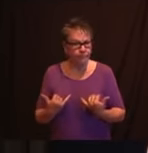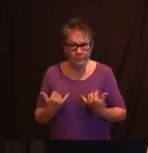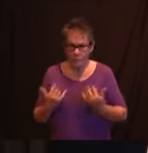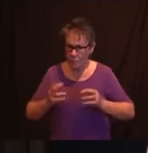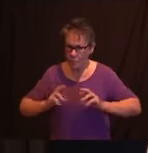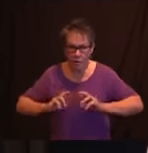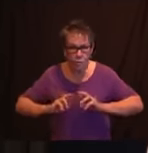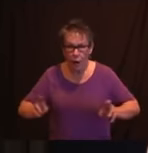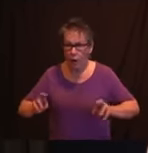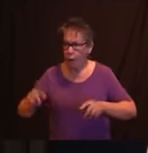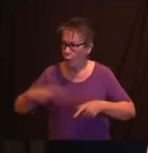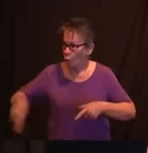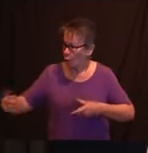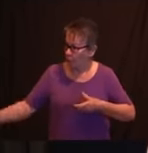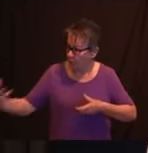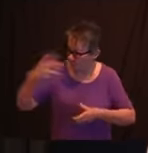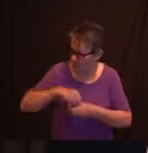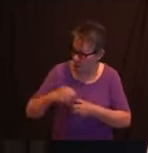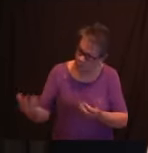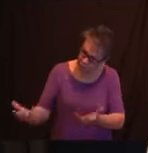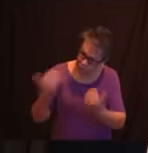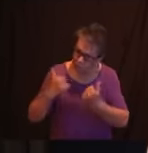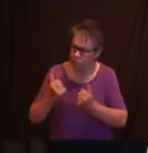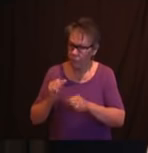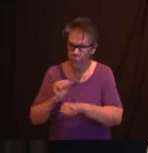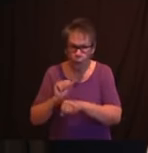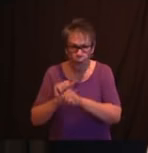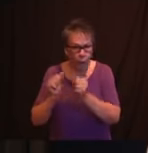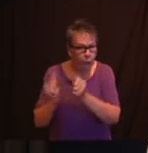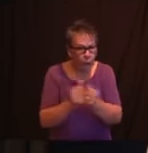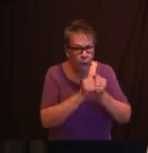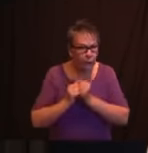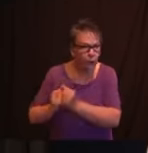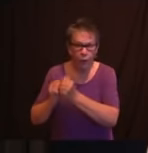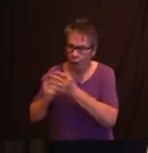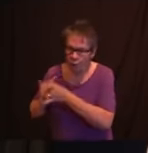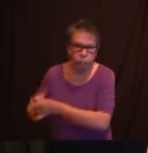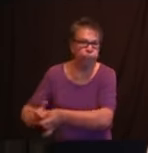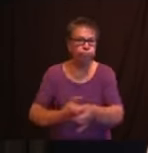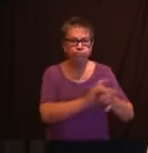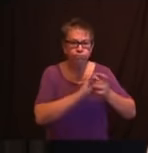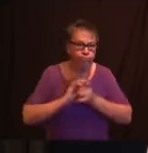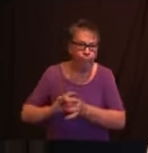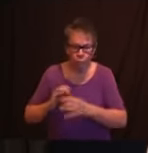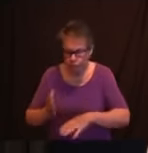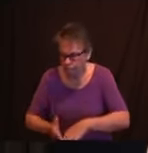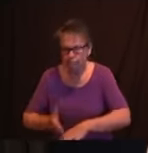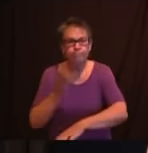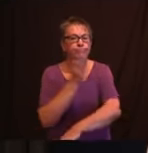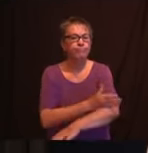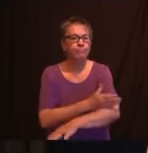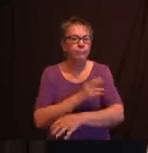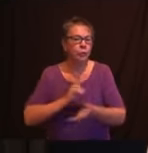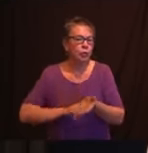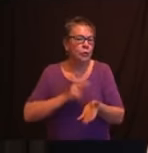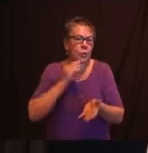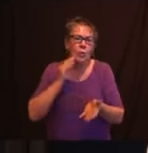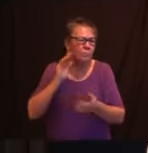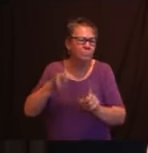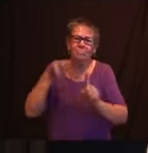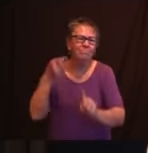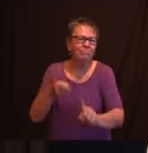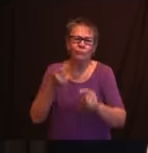we go forward from today, I hope the broad debate moved forward in New Jersey about the future of care is